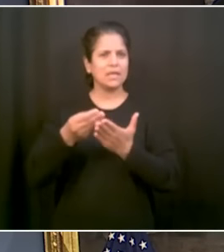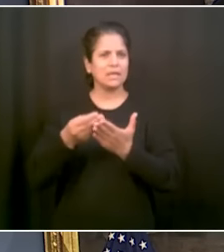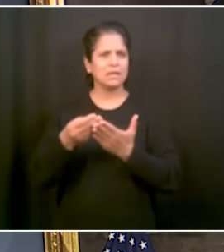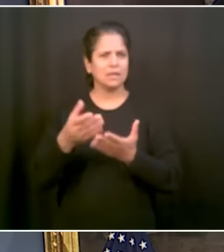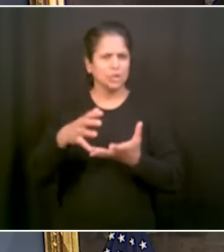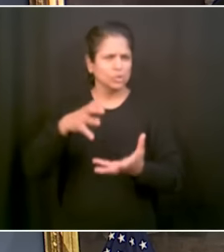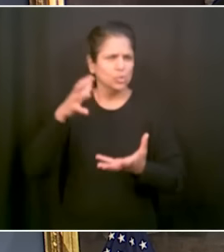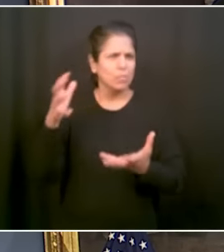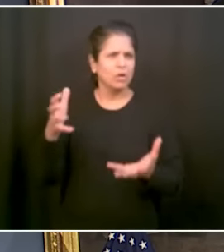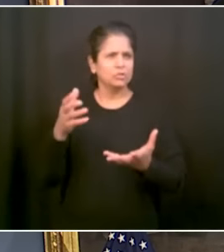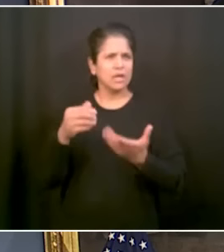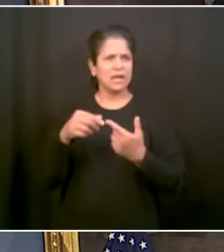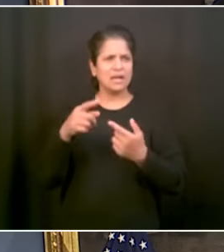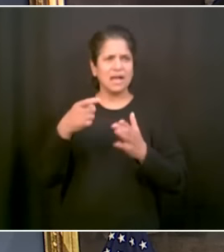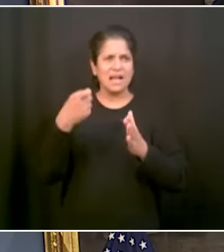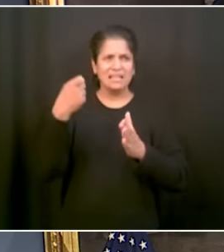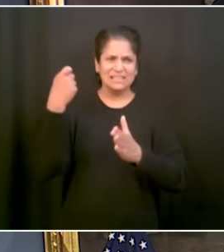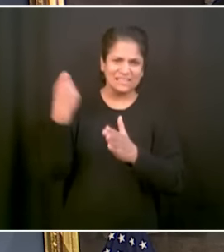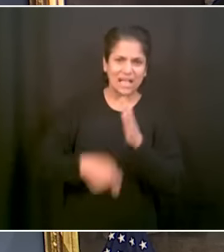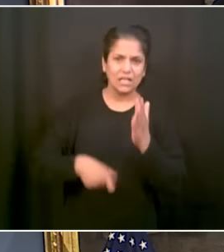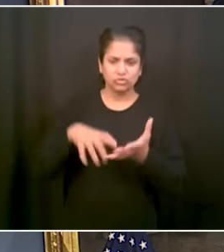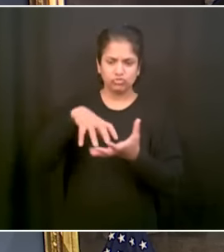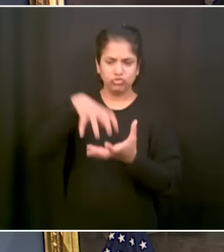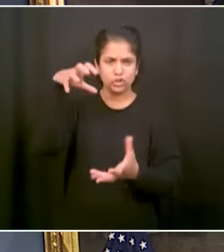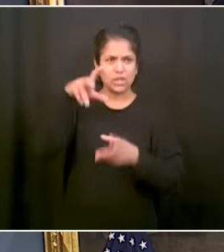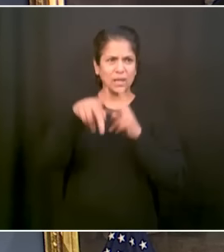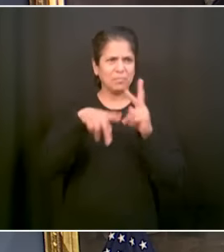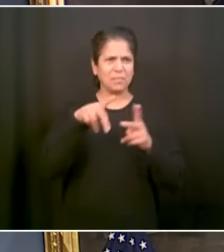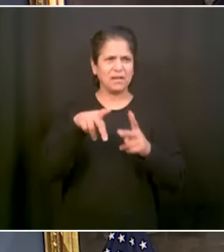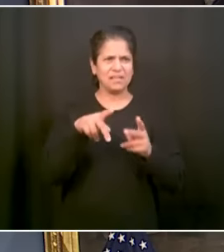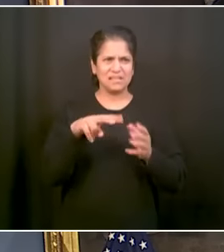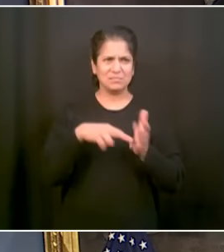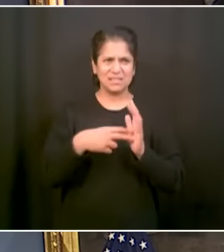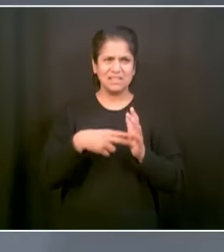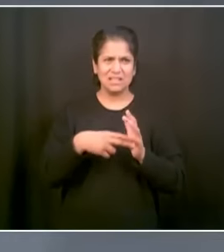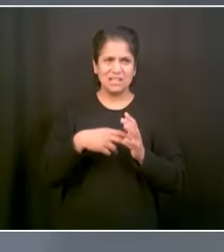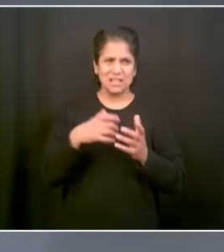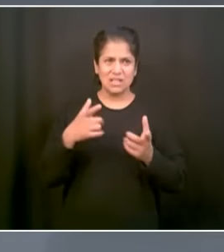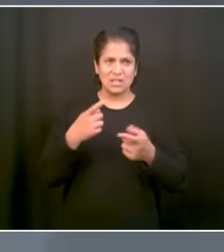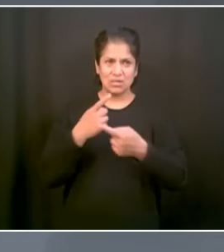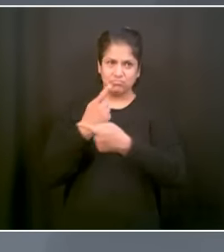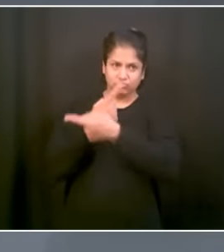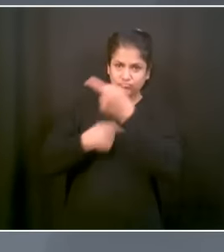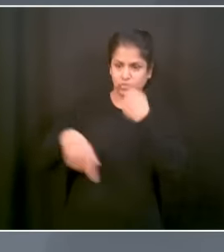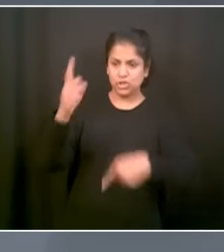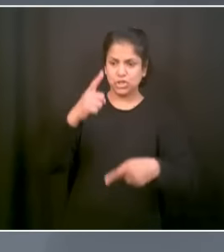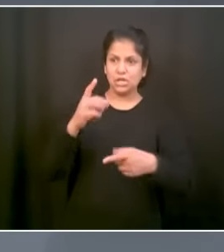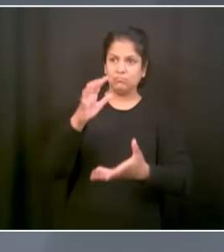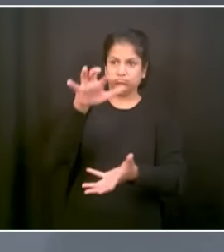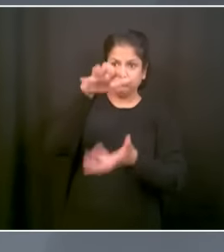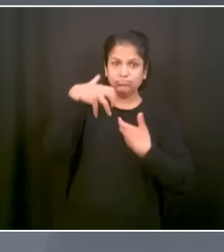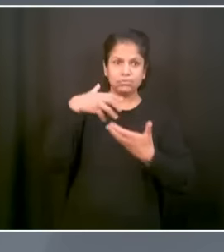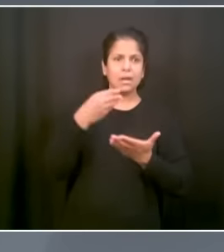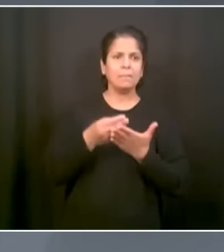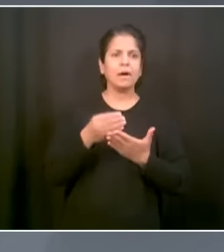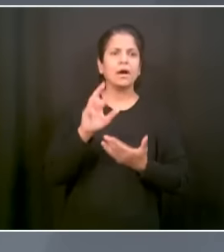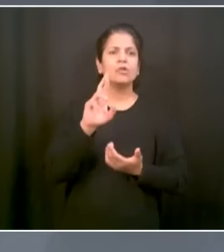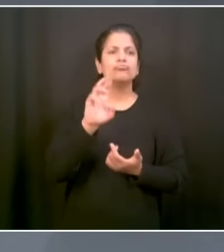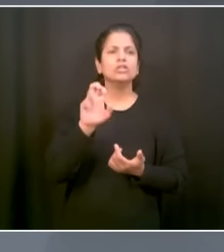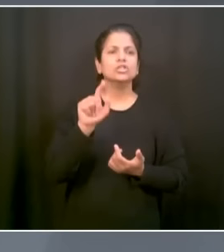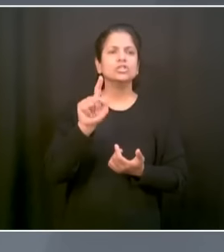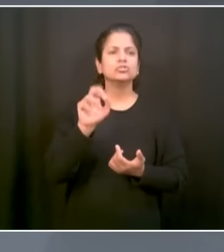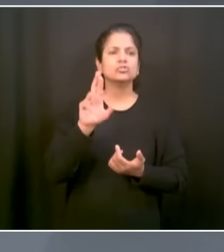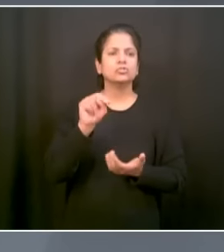doesn't get more services because they pay more taxes than someone with lower income? So there's two things here. A $12